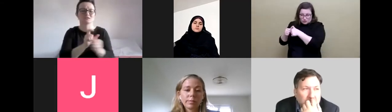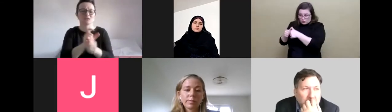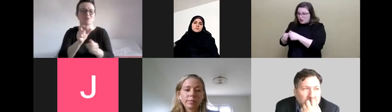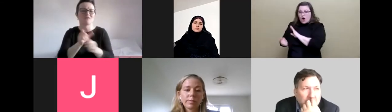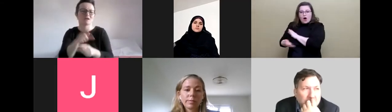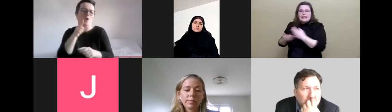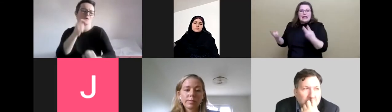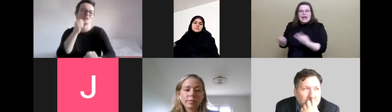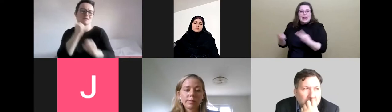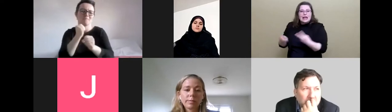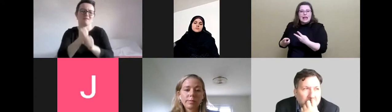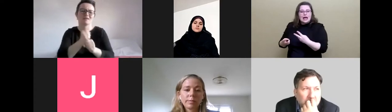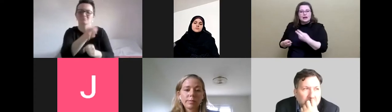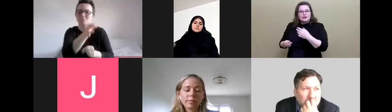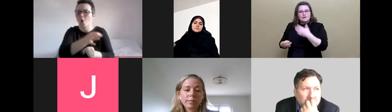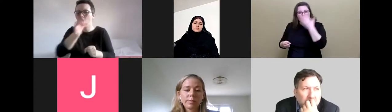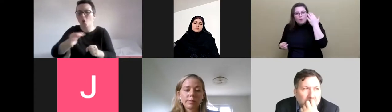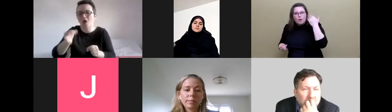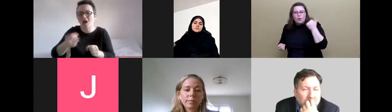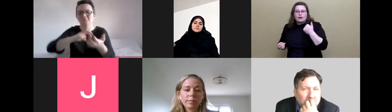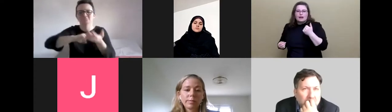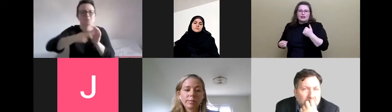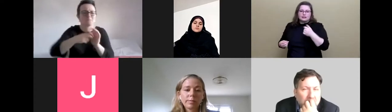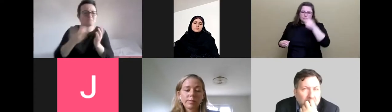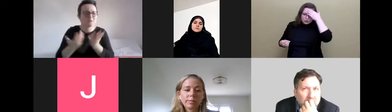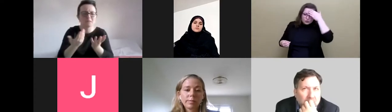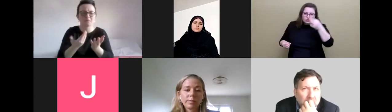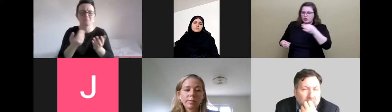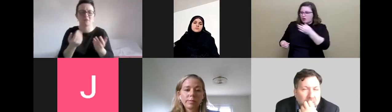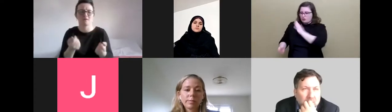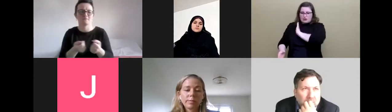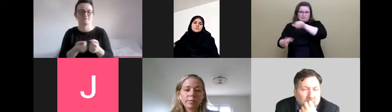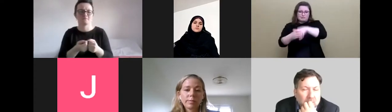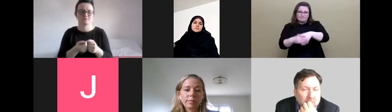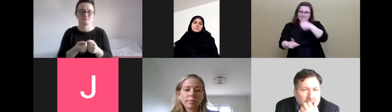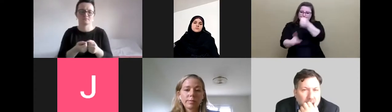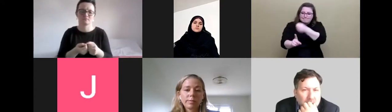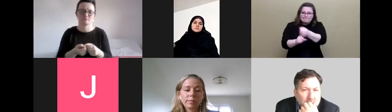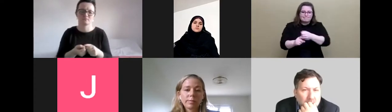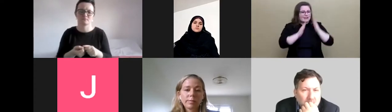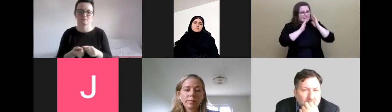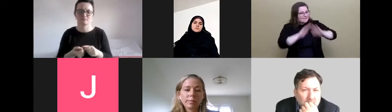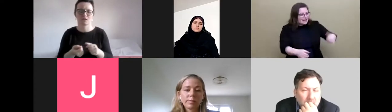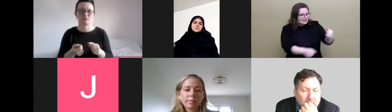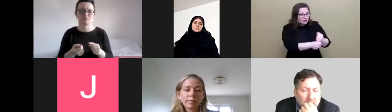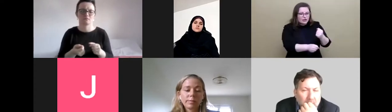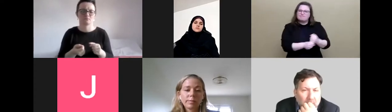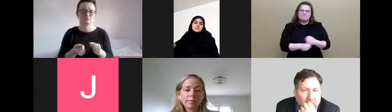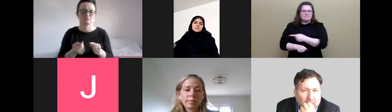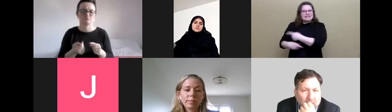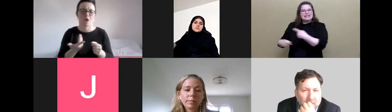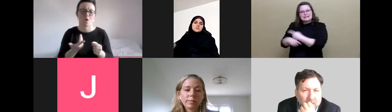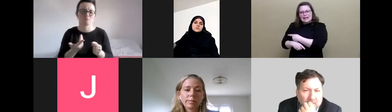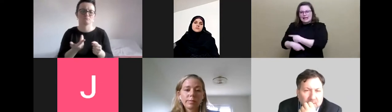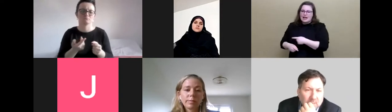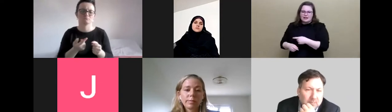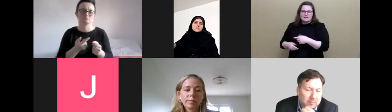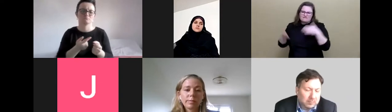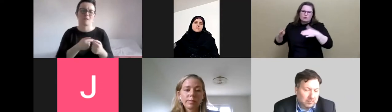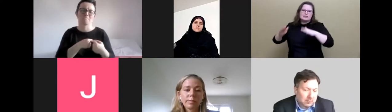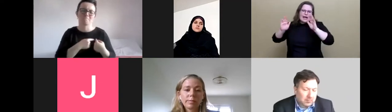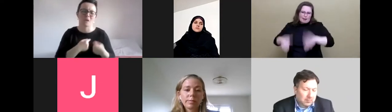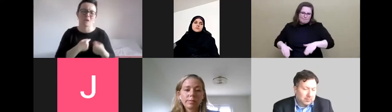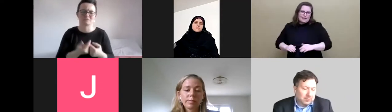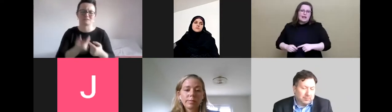join the process of peace building or advocacy. They mostly focus on some local level issues,